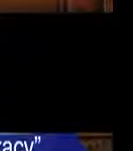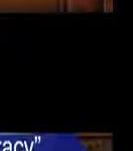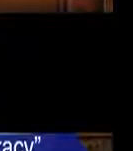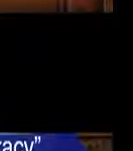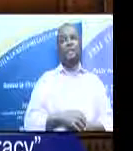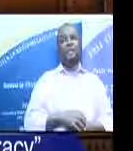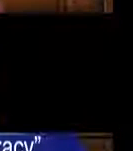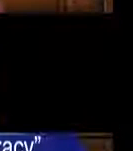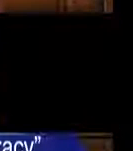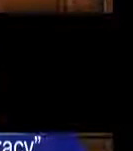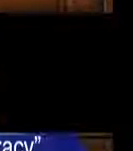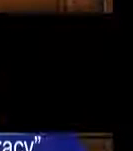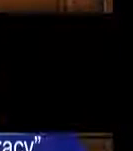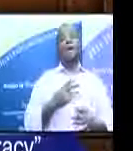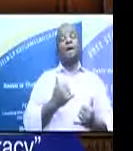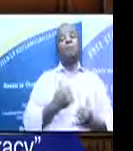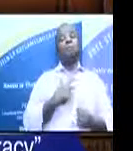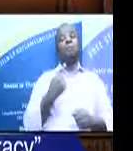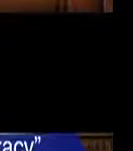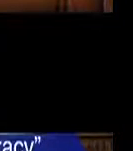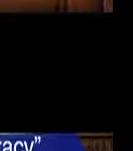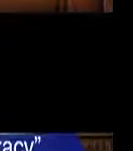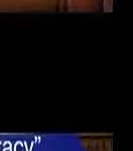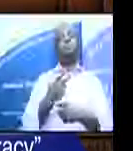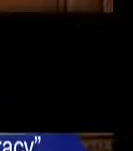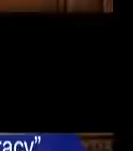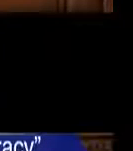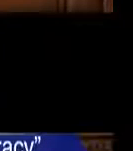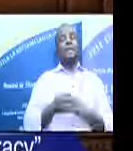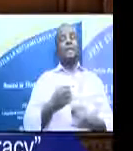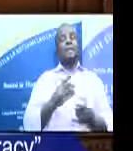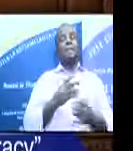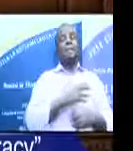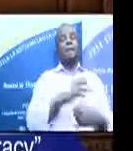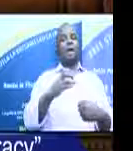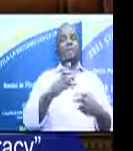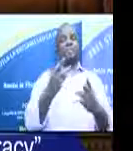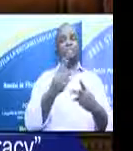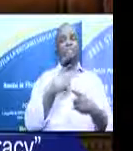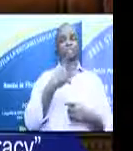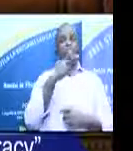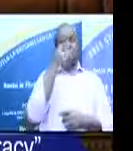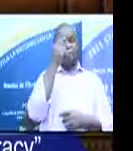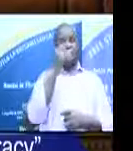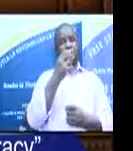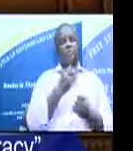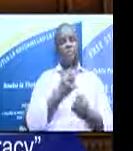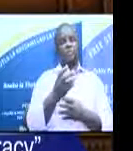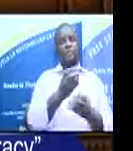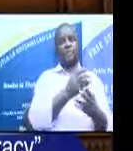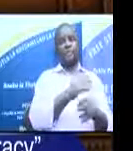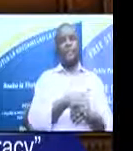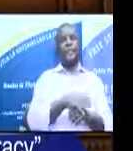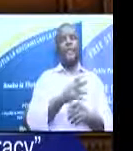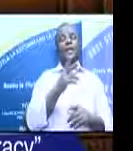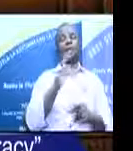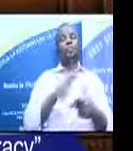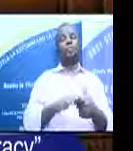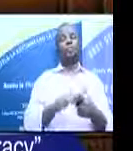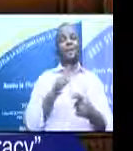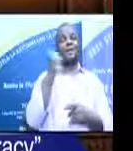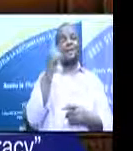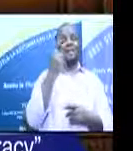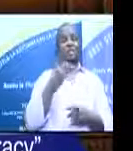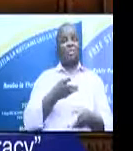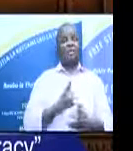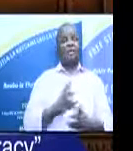We should at all material times seek to empower people with knowledge and understanding of health and to